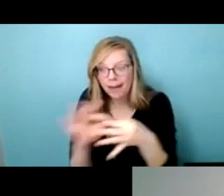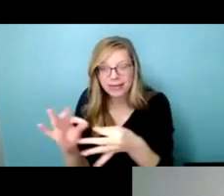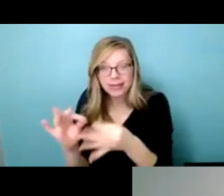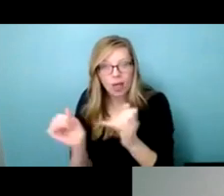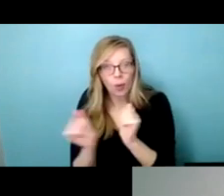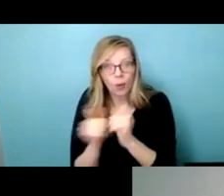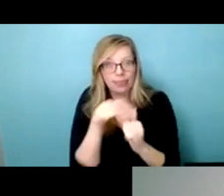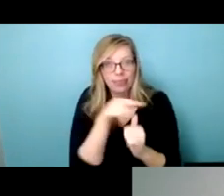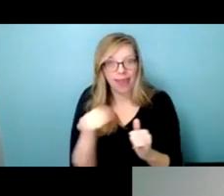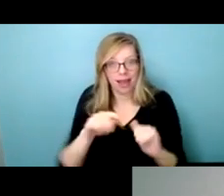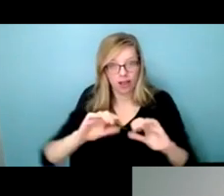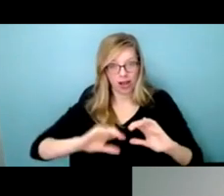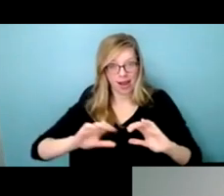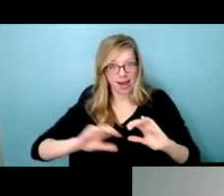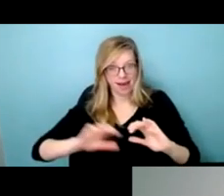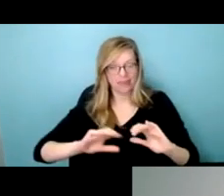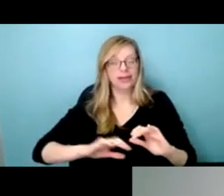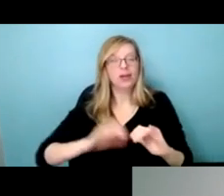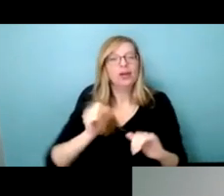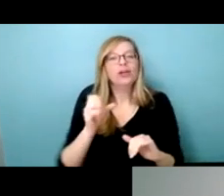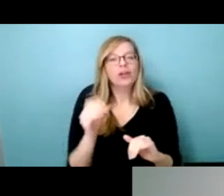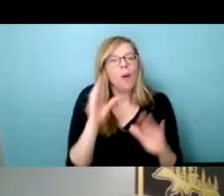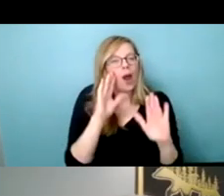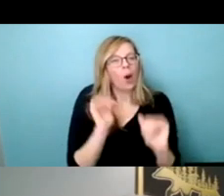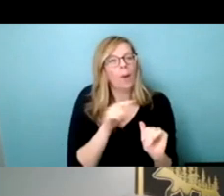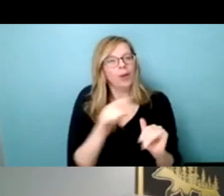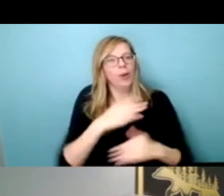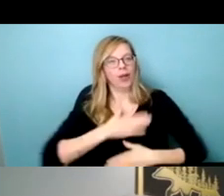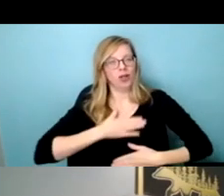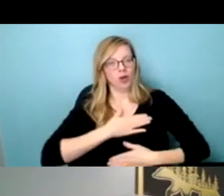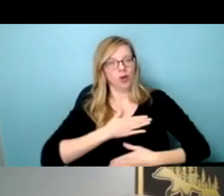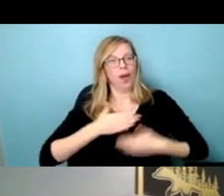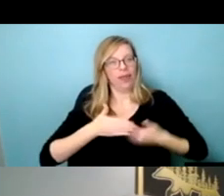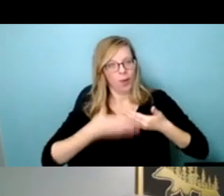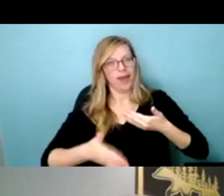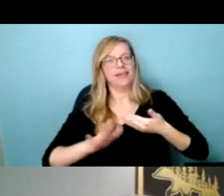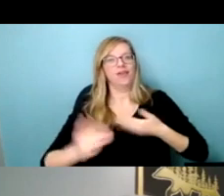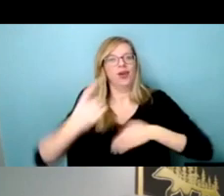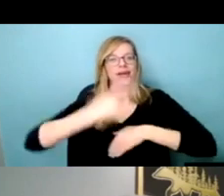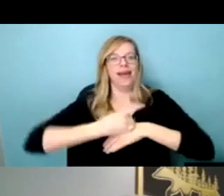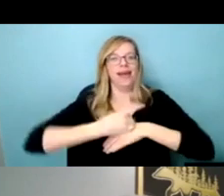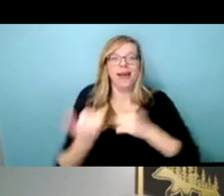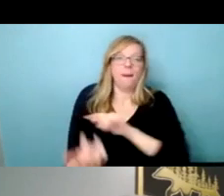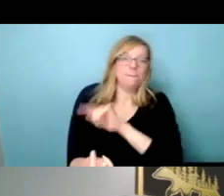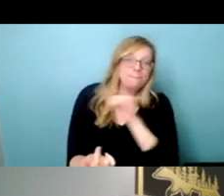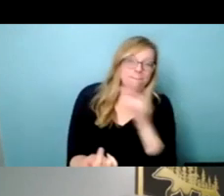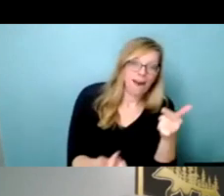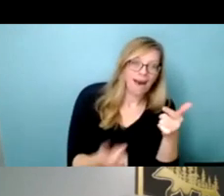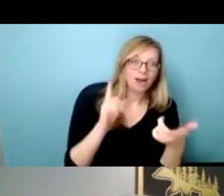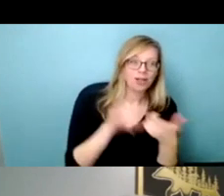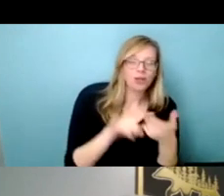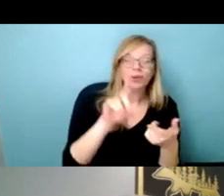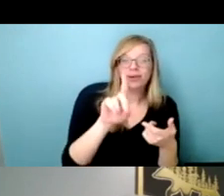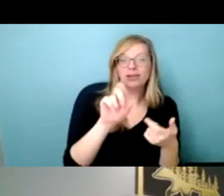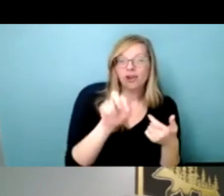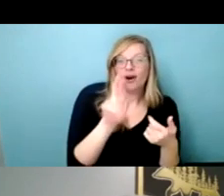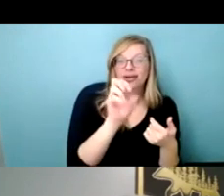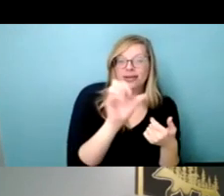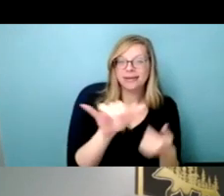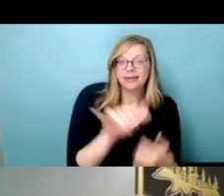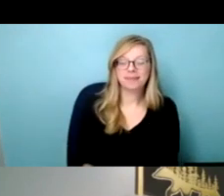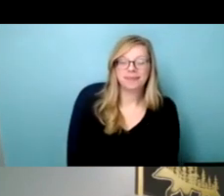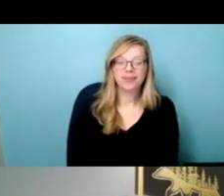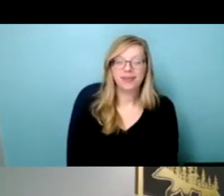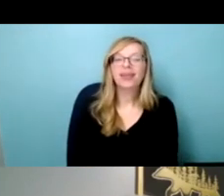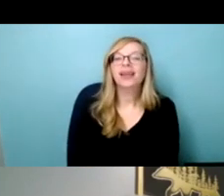So I hope you guys enjoy the rest of your day. And I am now going to turn it back over to Darcy.